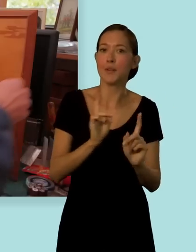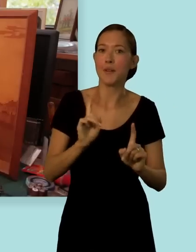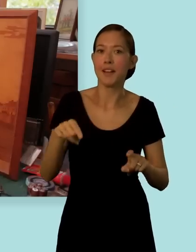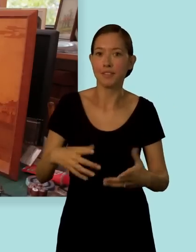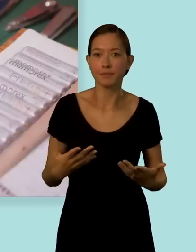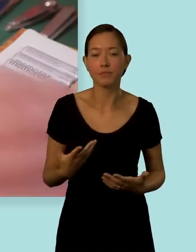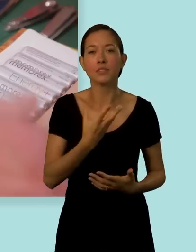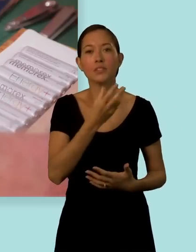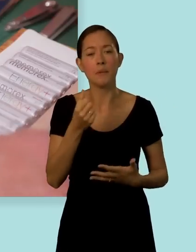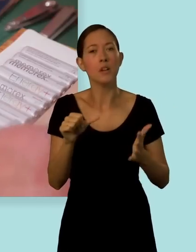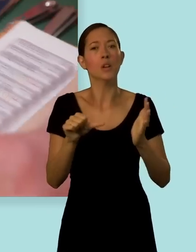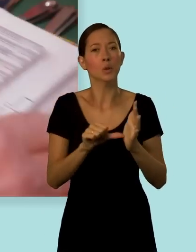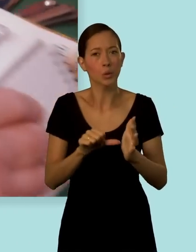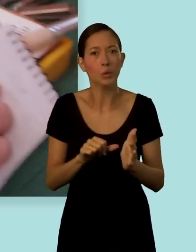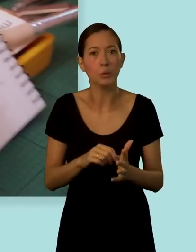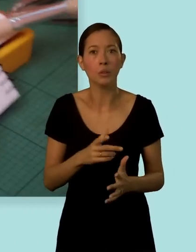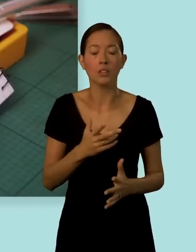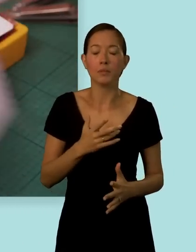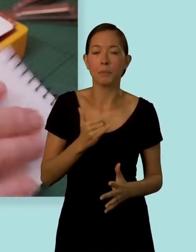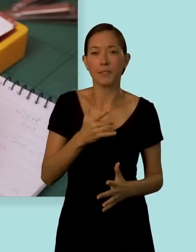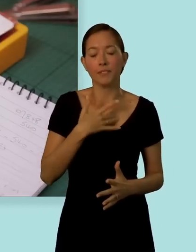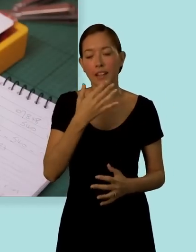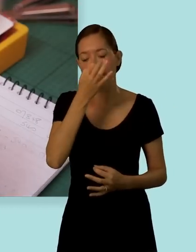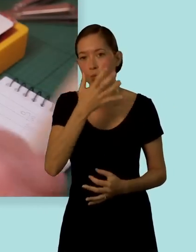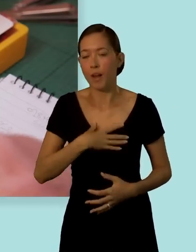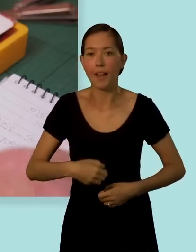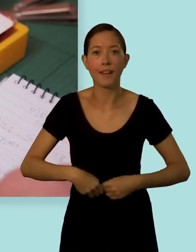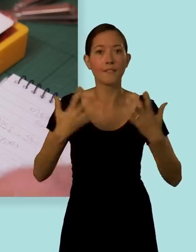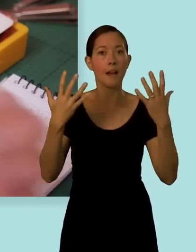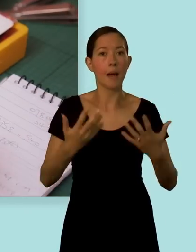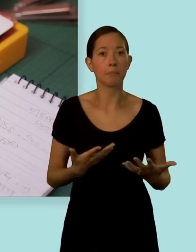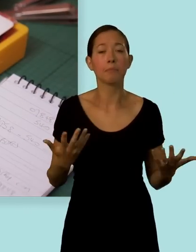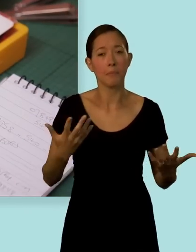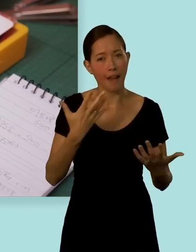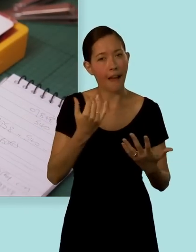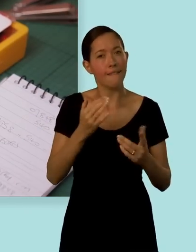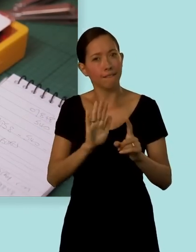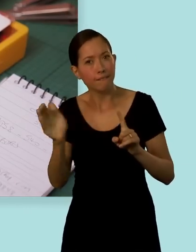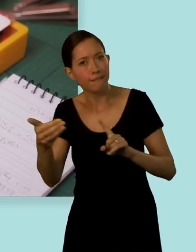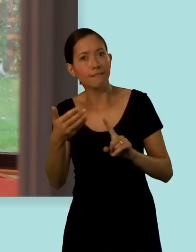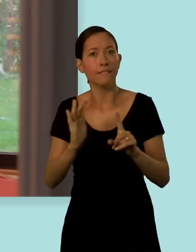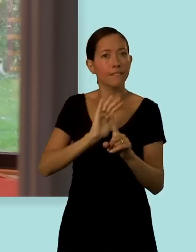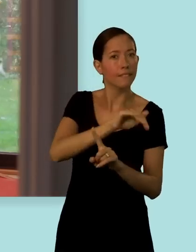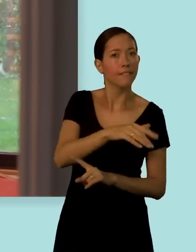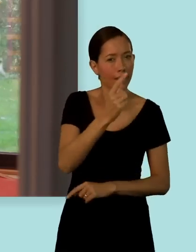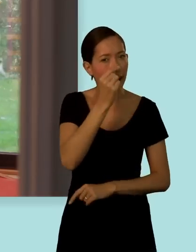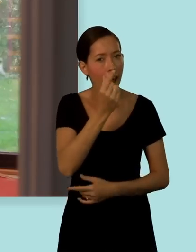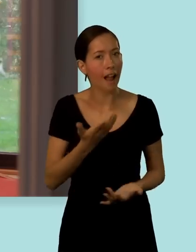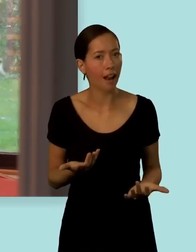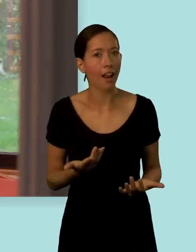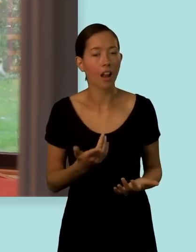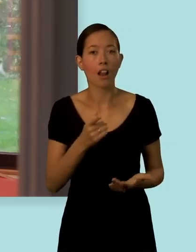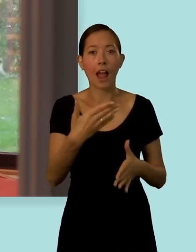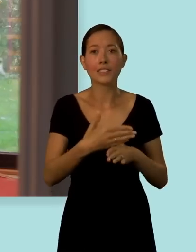enjoy. Some things may become more difficult and it may be tempting to give up. However, there are often ways around